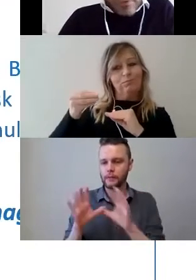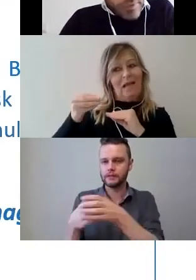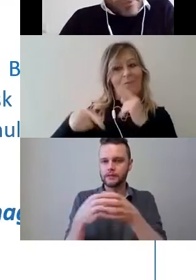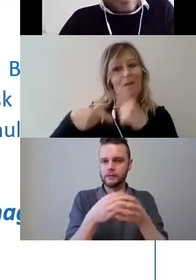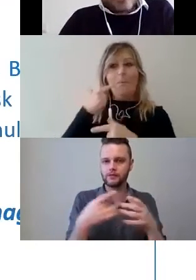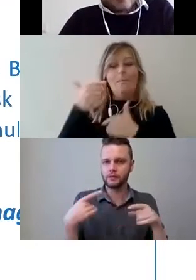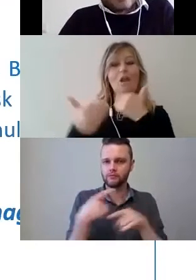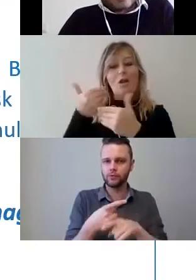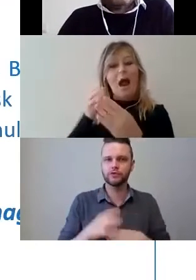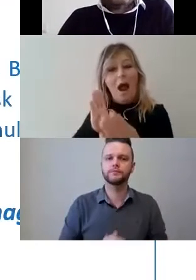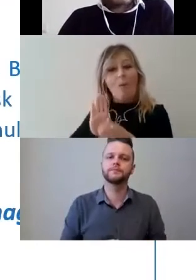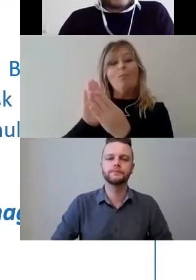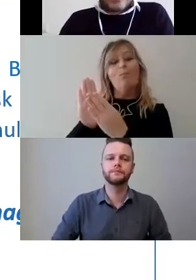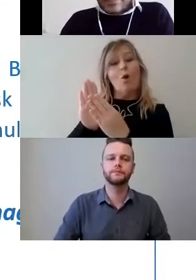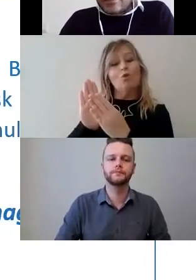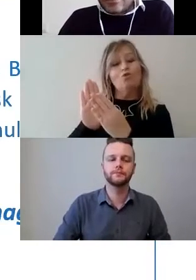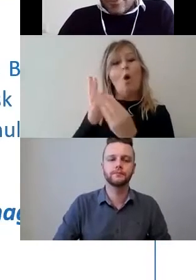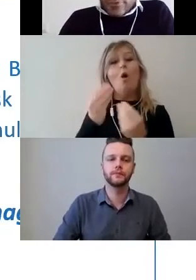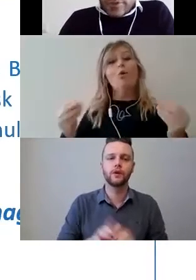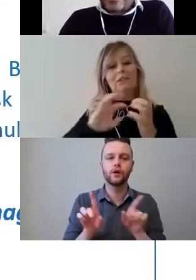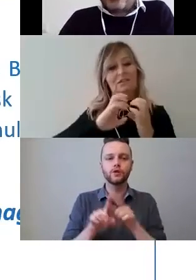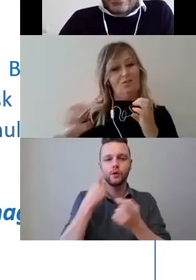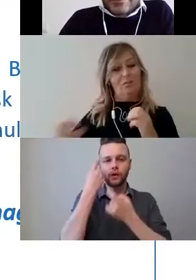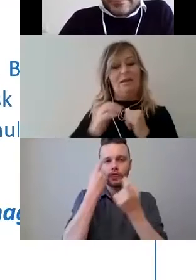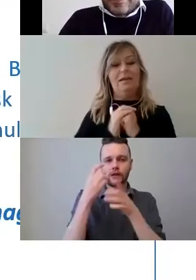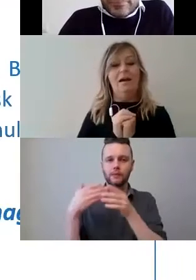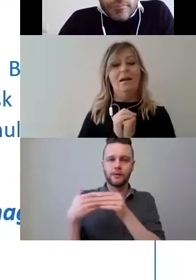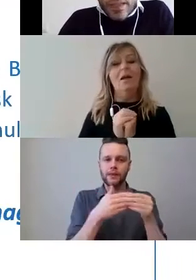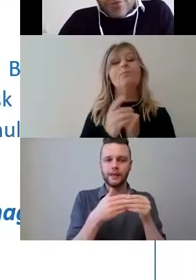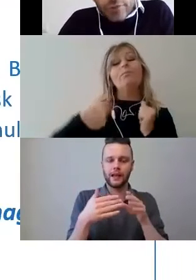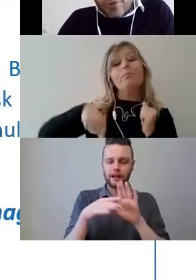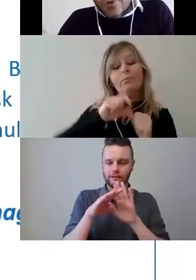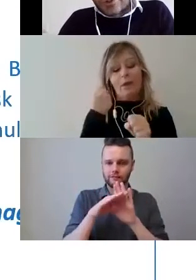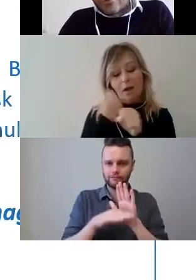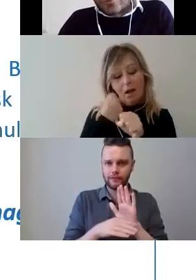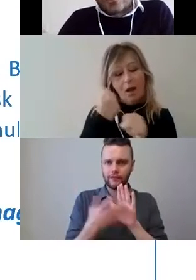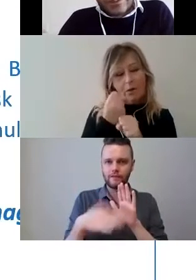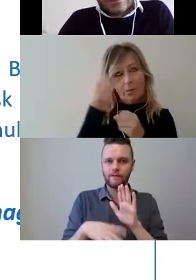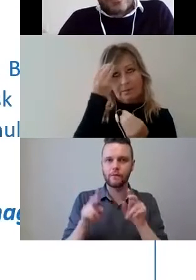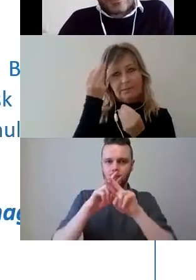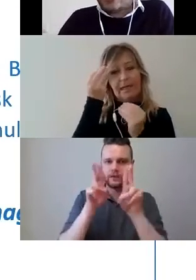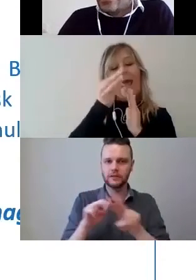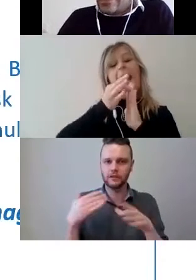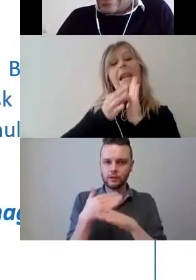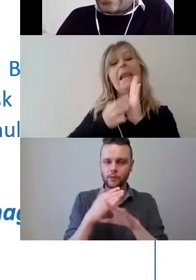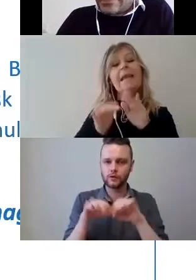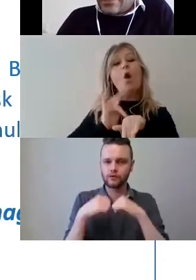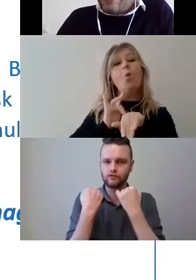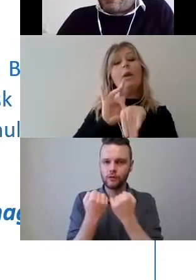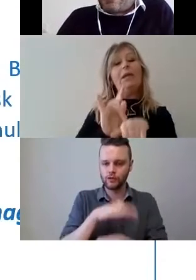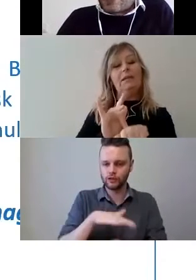took in consideration of the guidelines promoted by the International Working Group on Child Protection,